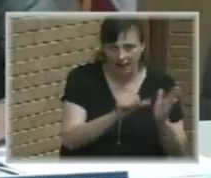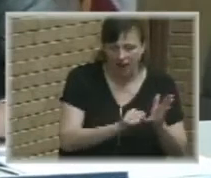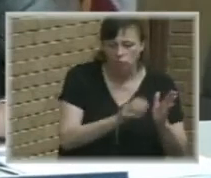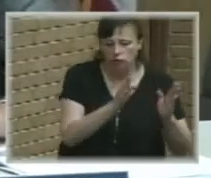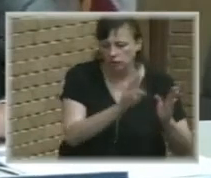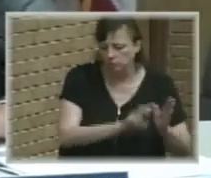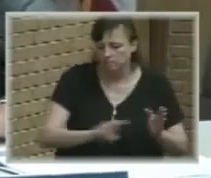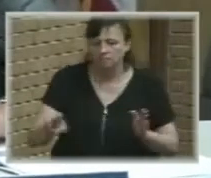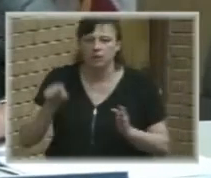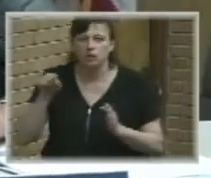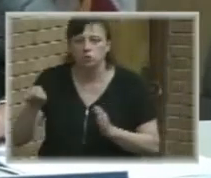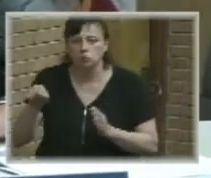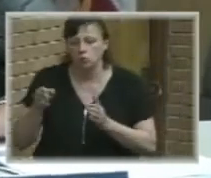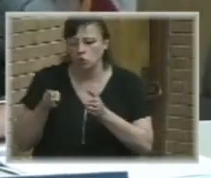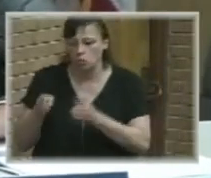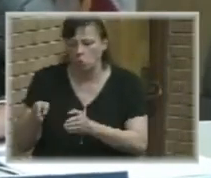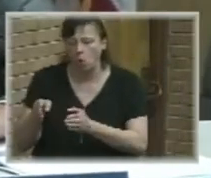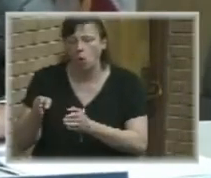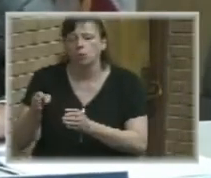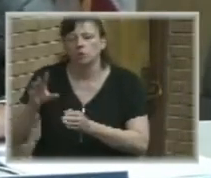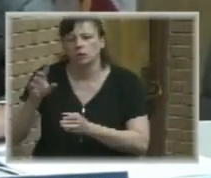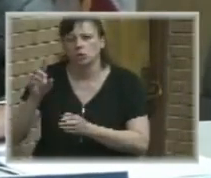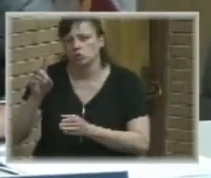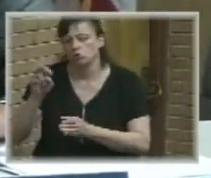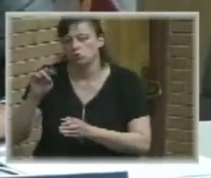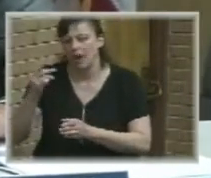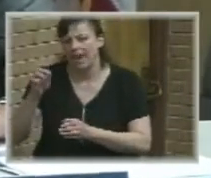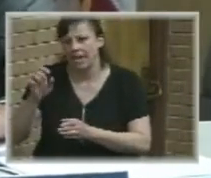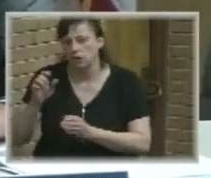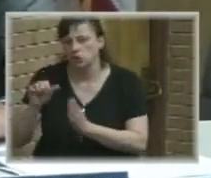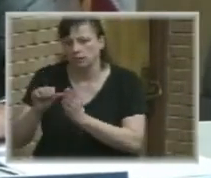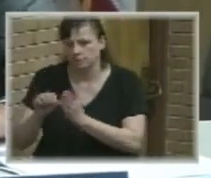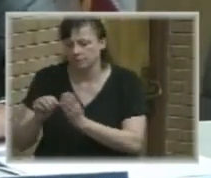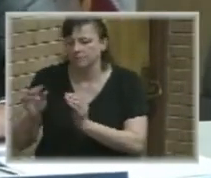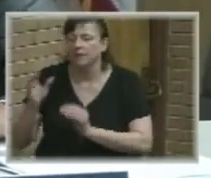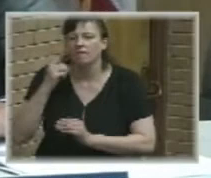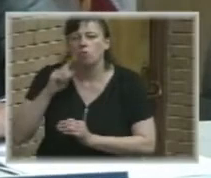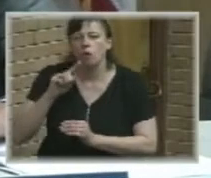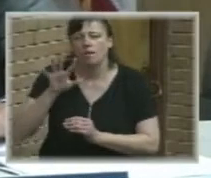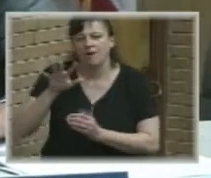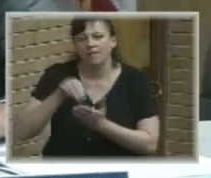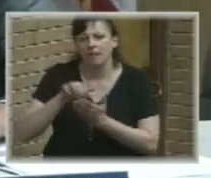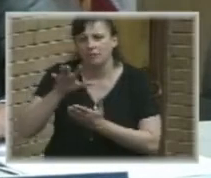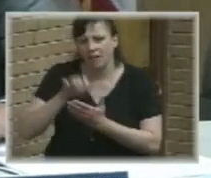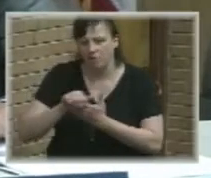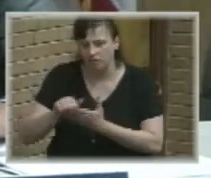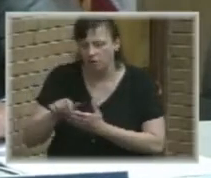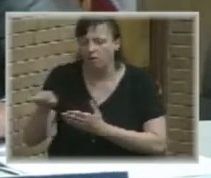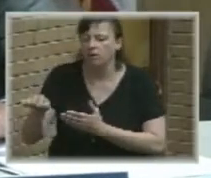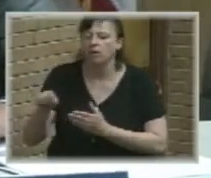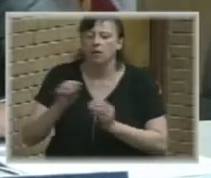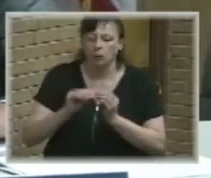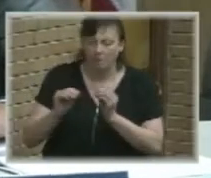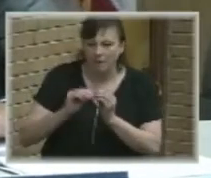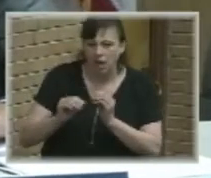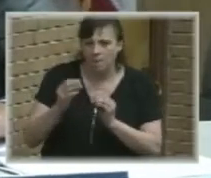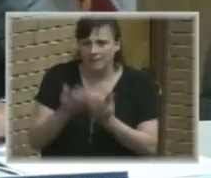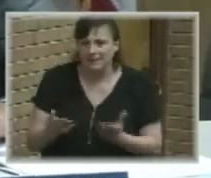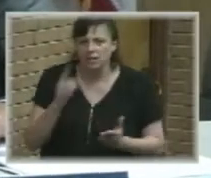to the Road Repair Drainage Materials Supplies account, $5,500, Road Repair Road Materials